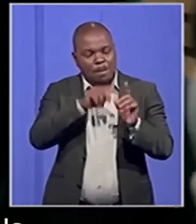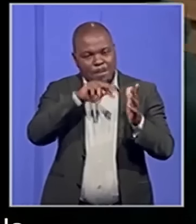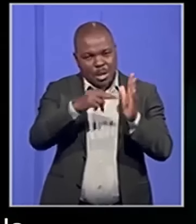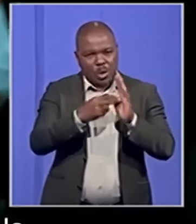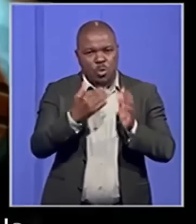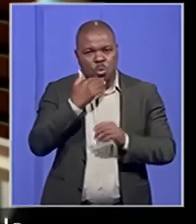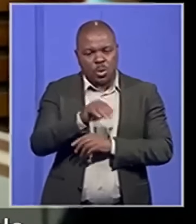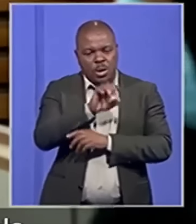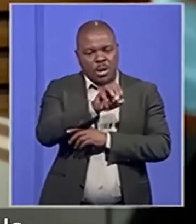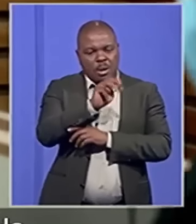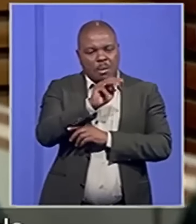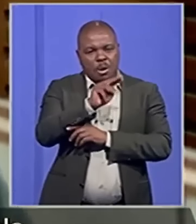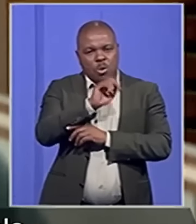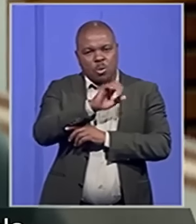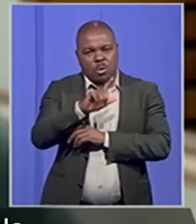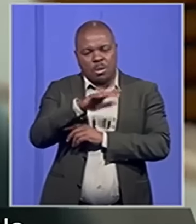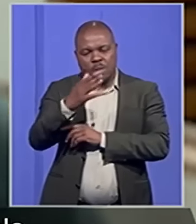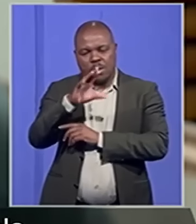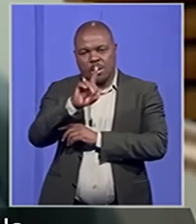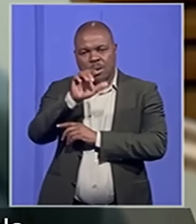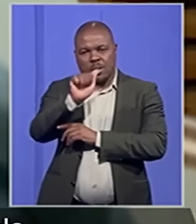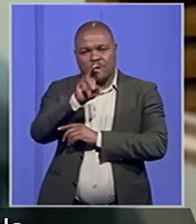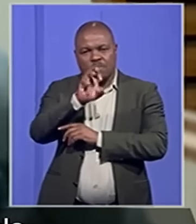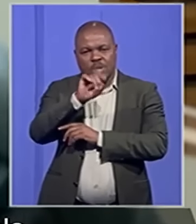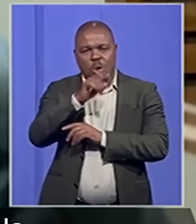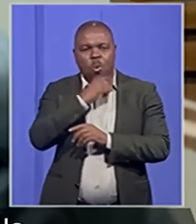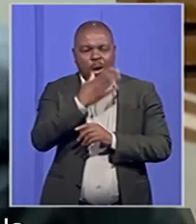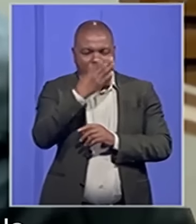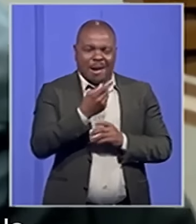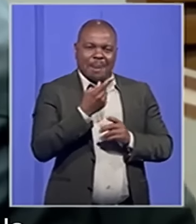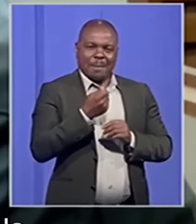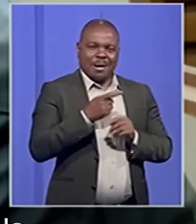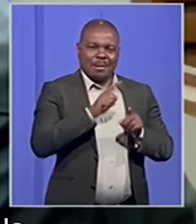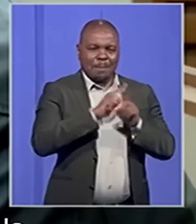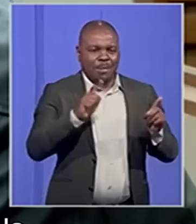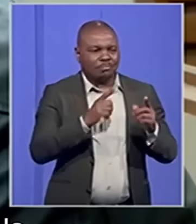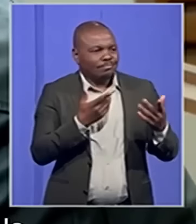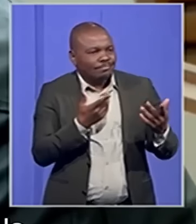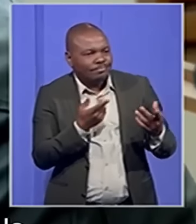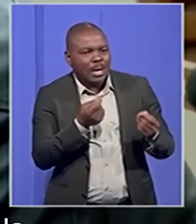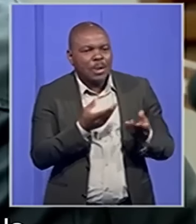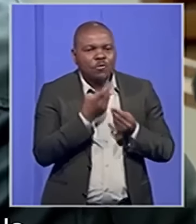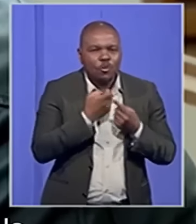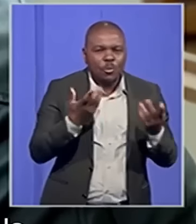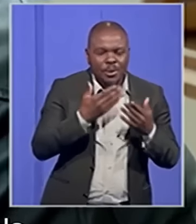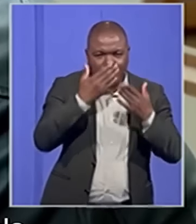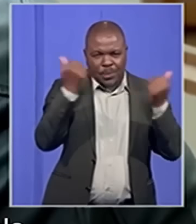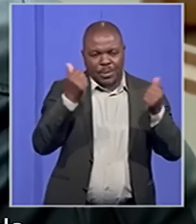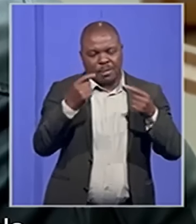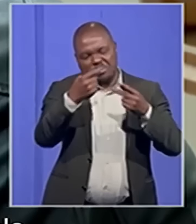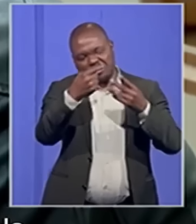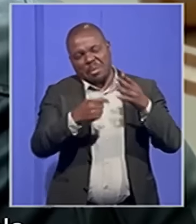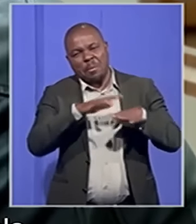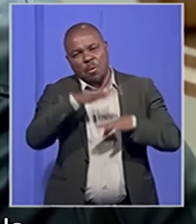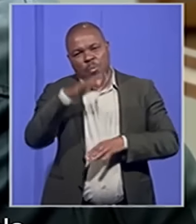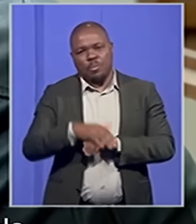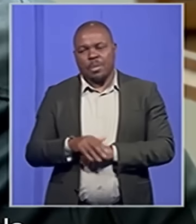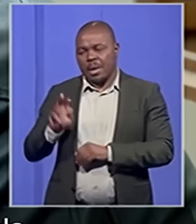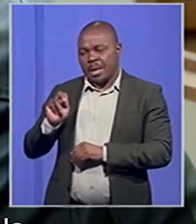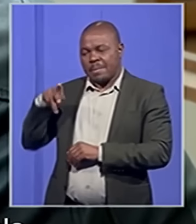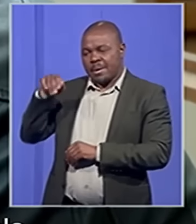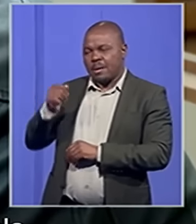David o lebagane le molato o mongwe wa go swara tšhelete ka mo go sego molaong go balwa le e mengwe. Ba botšhotšhisi ba ile ba bitša ditlhatse gore di fane